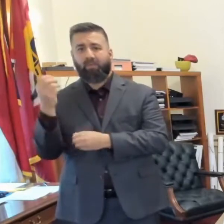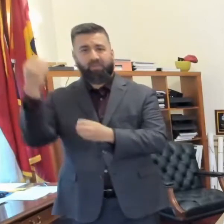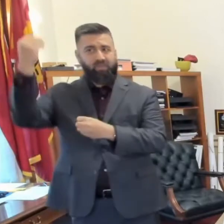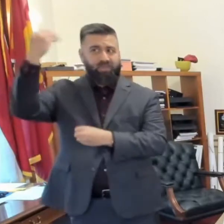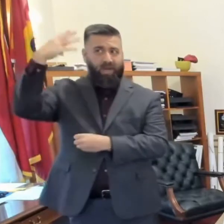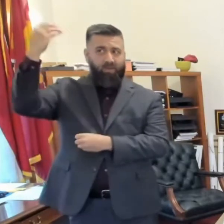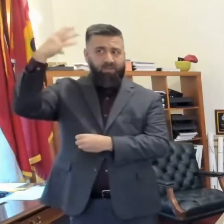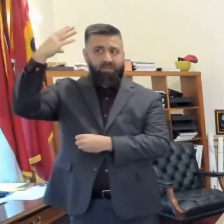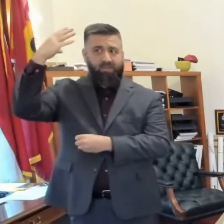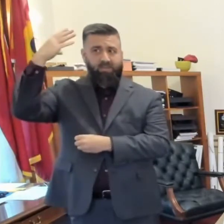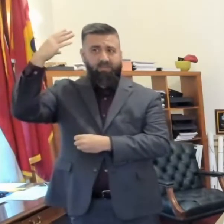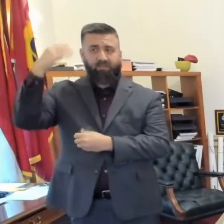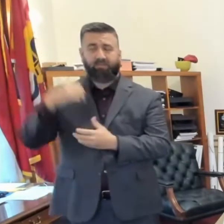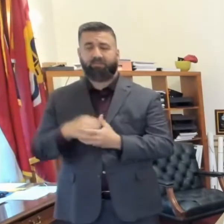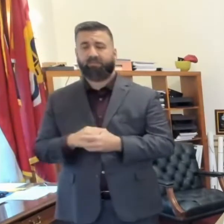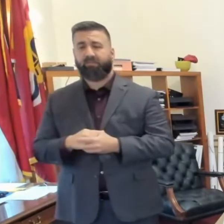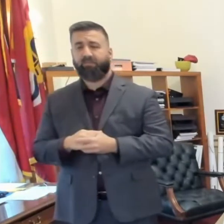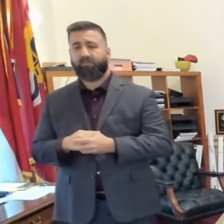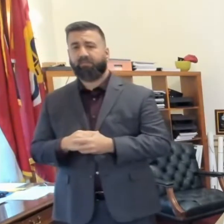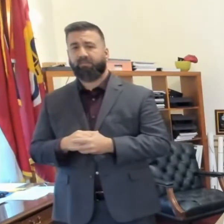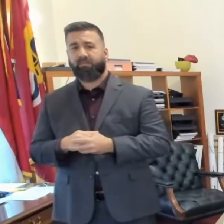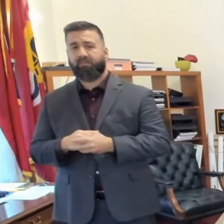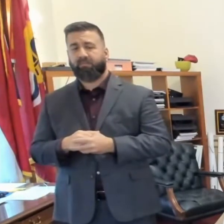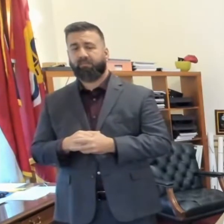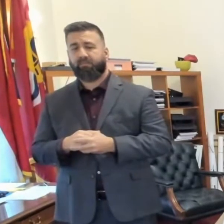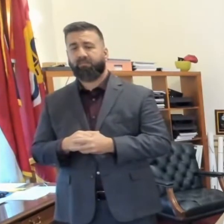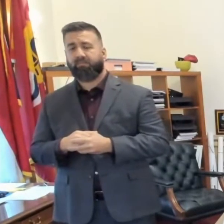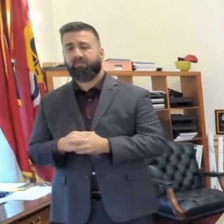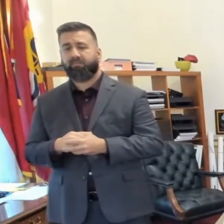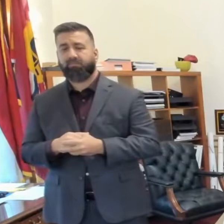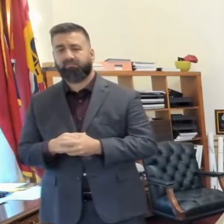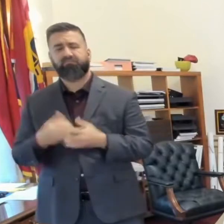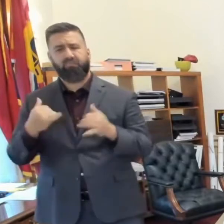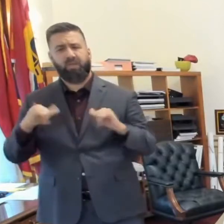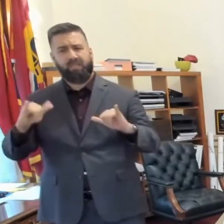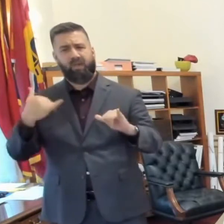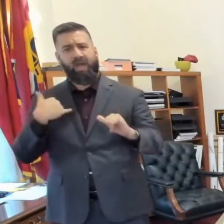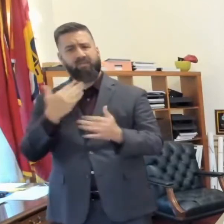some encampments that have been set up for a